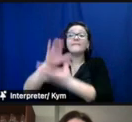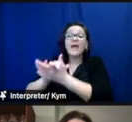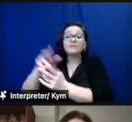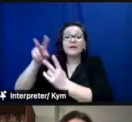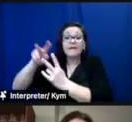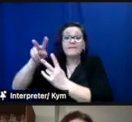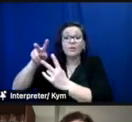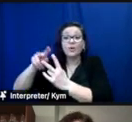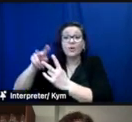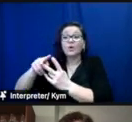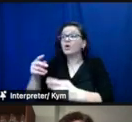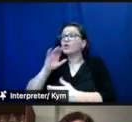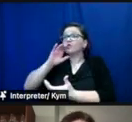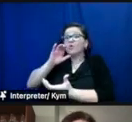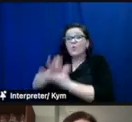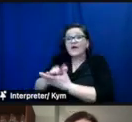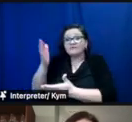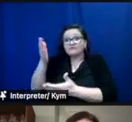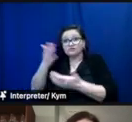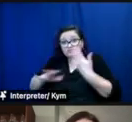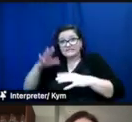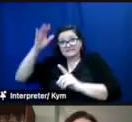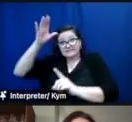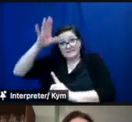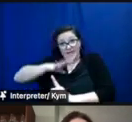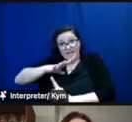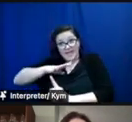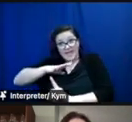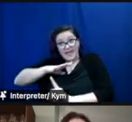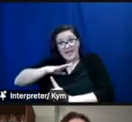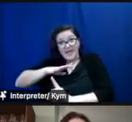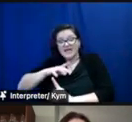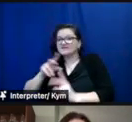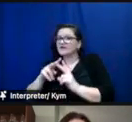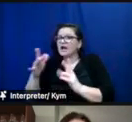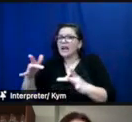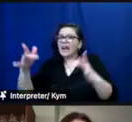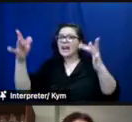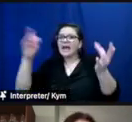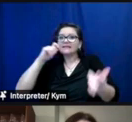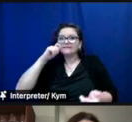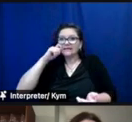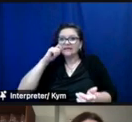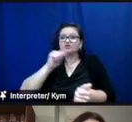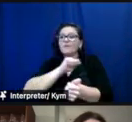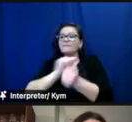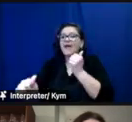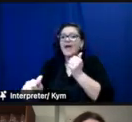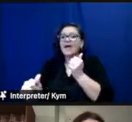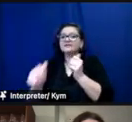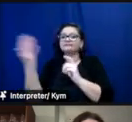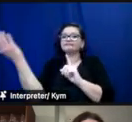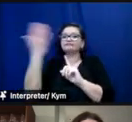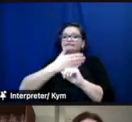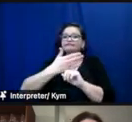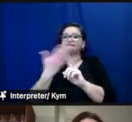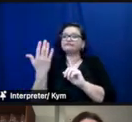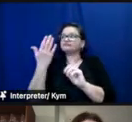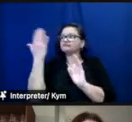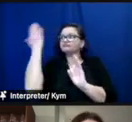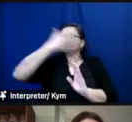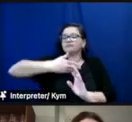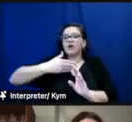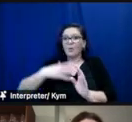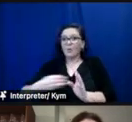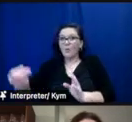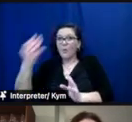up as a man. And then and she was very light skinned, so she passed as white. And she then had her husband as her